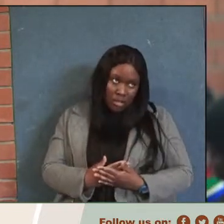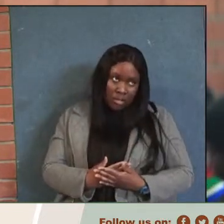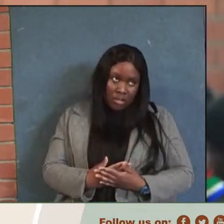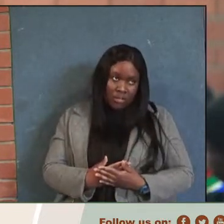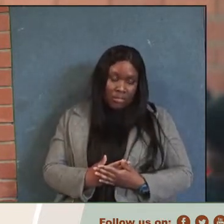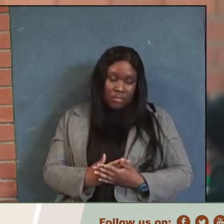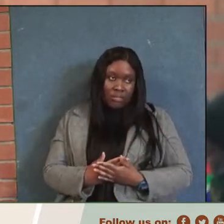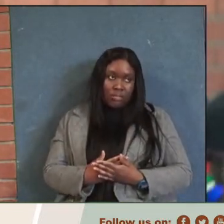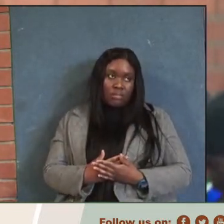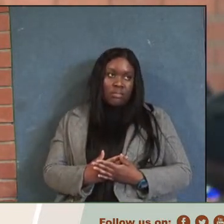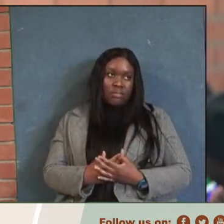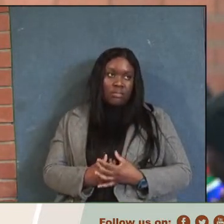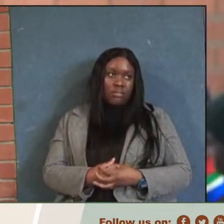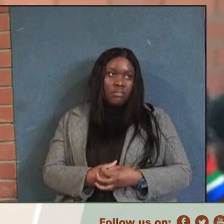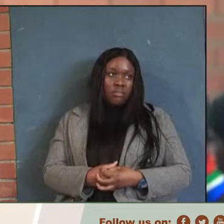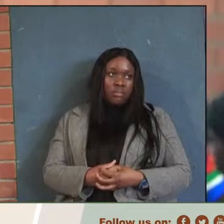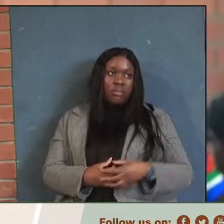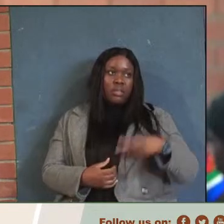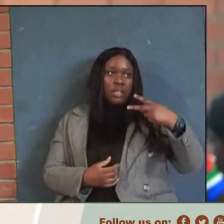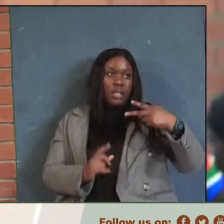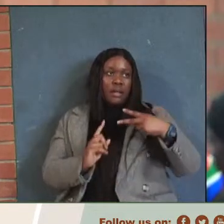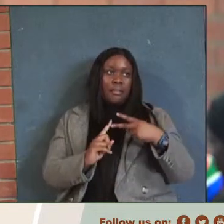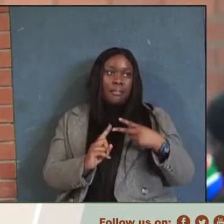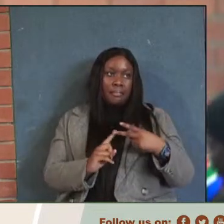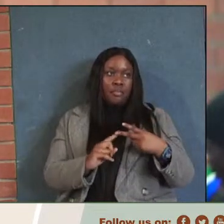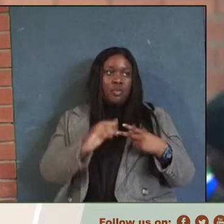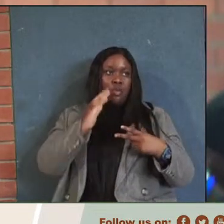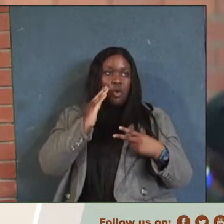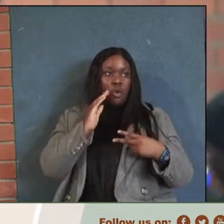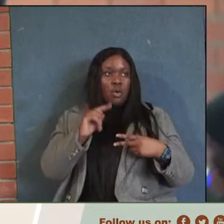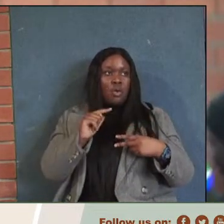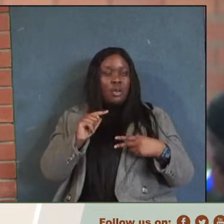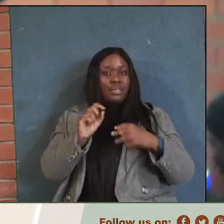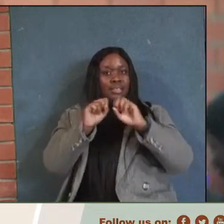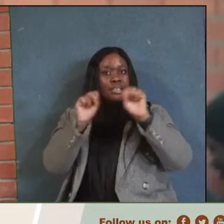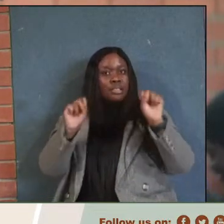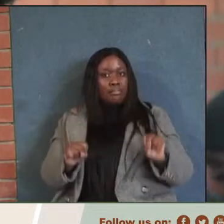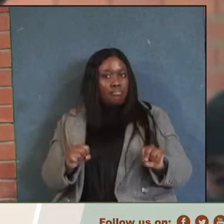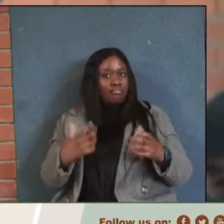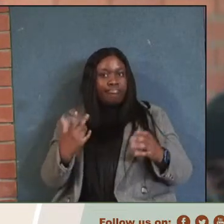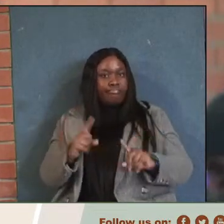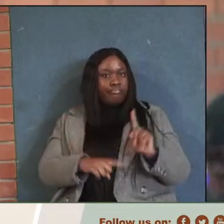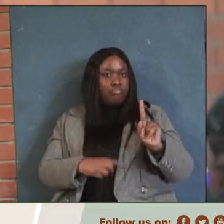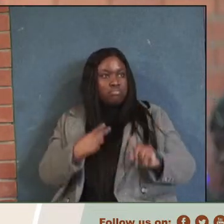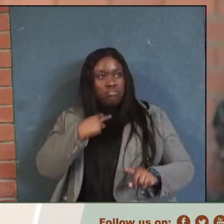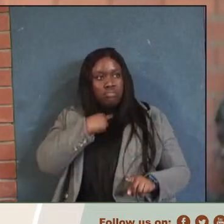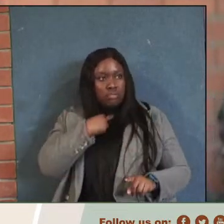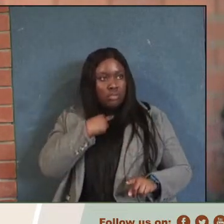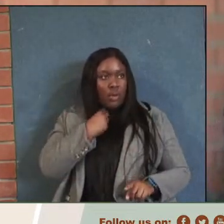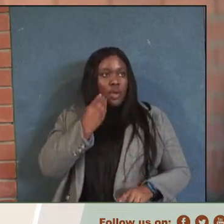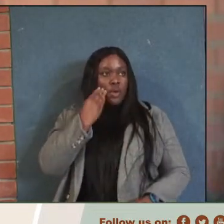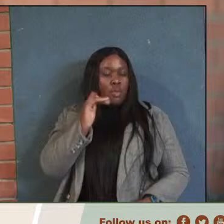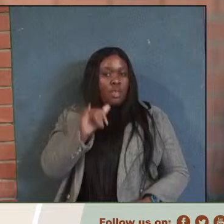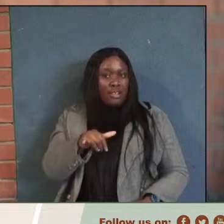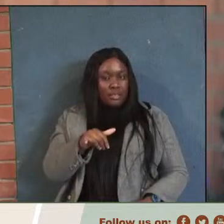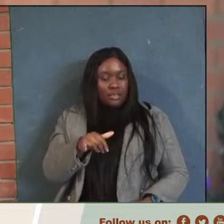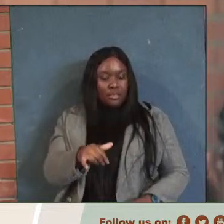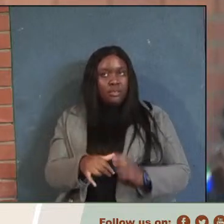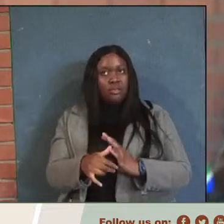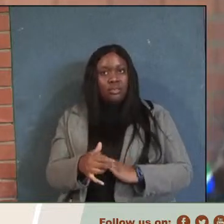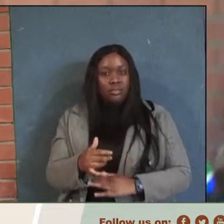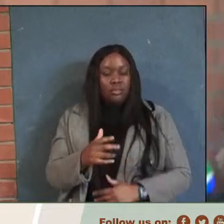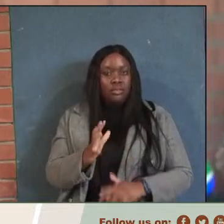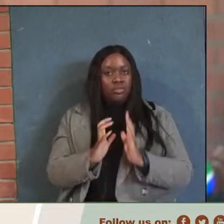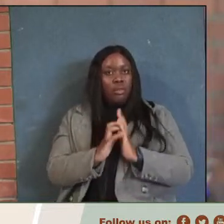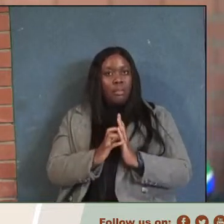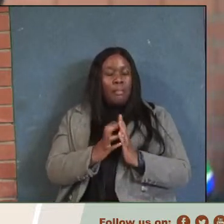the applications. Secondly, we all know that the system is failing us. We all know that. Now, for example,